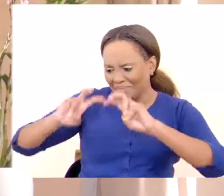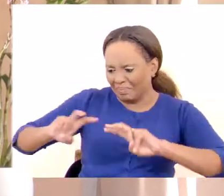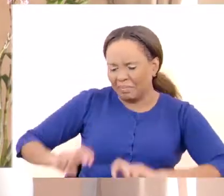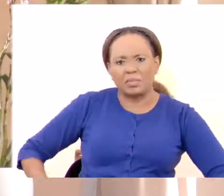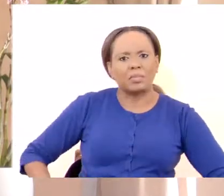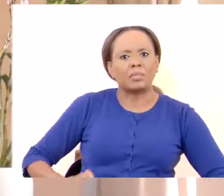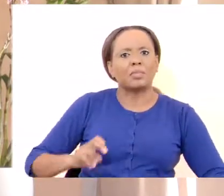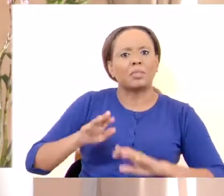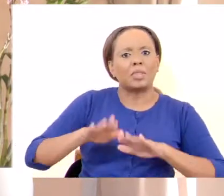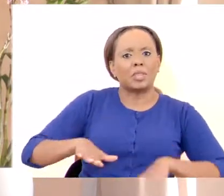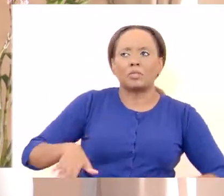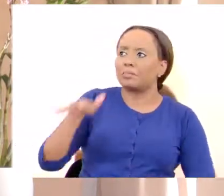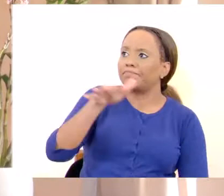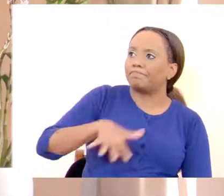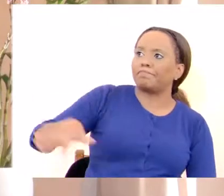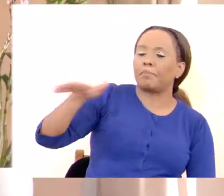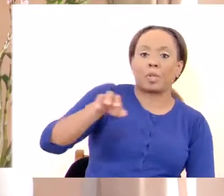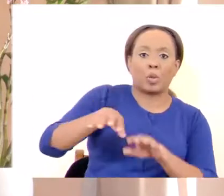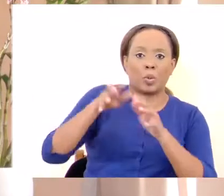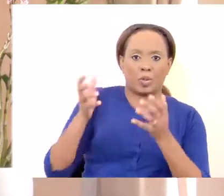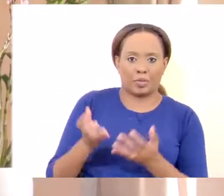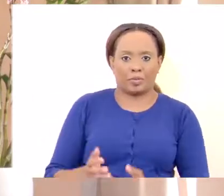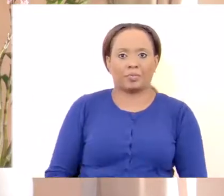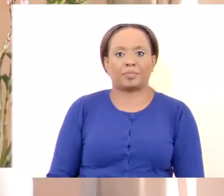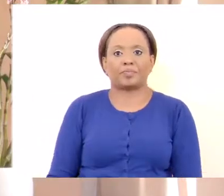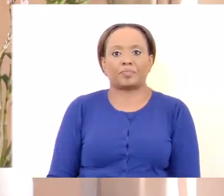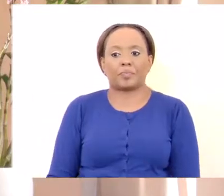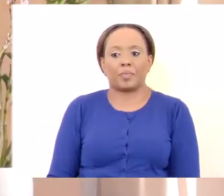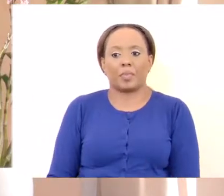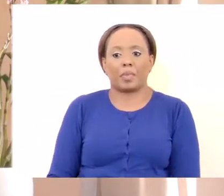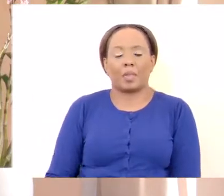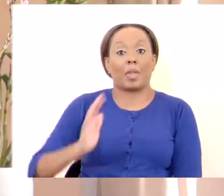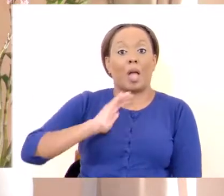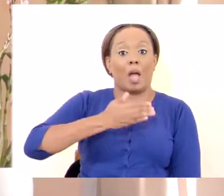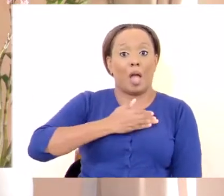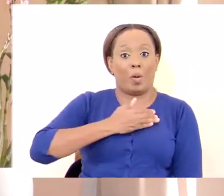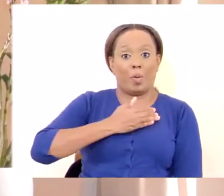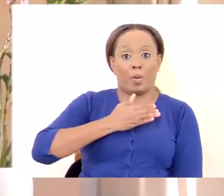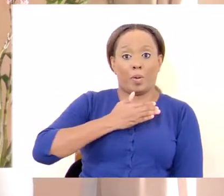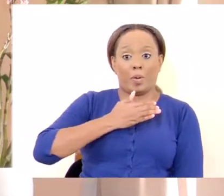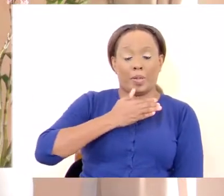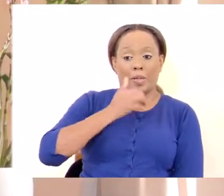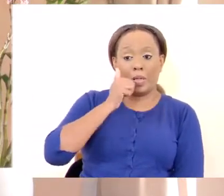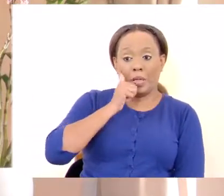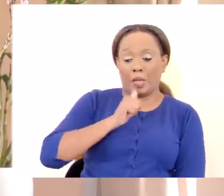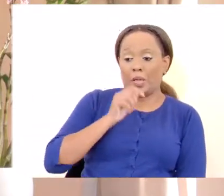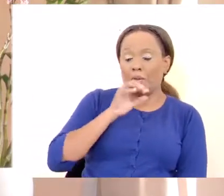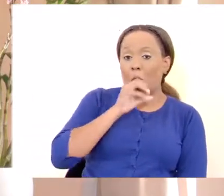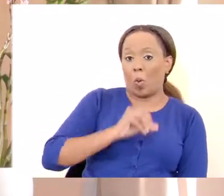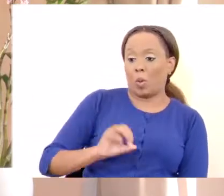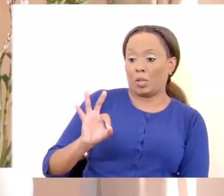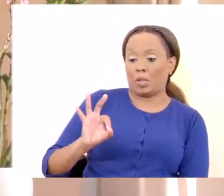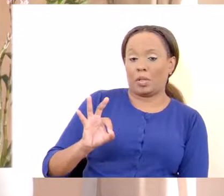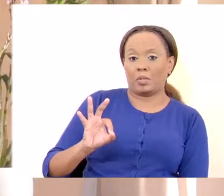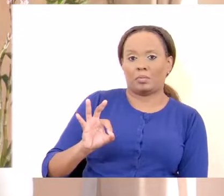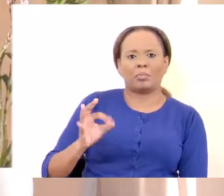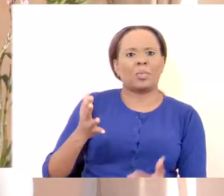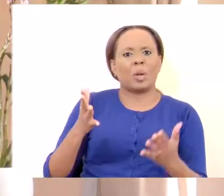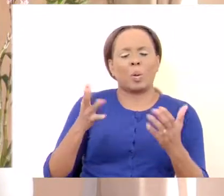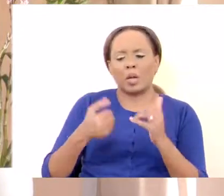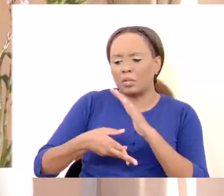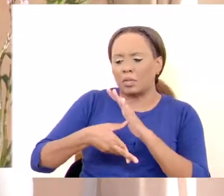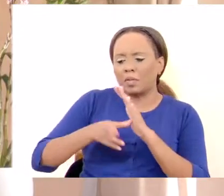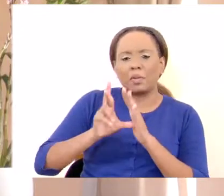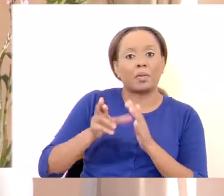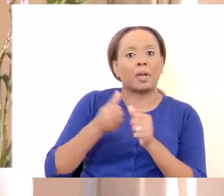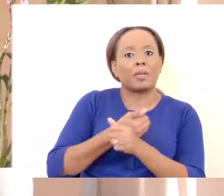Given Child A's symptoms and the management of her case, medical personnel wanted to review all their findings